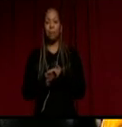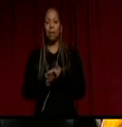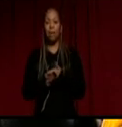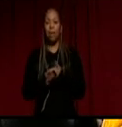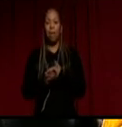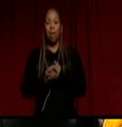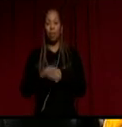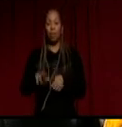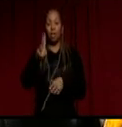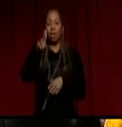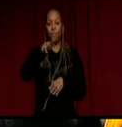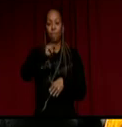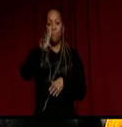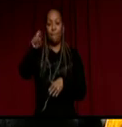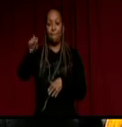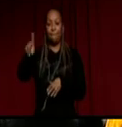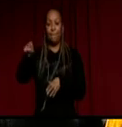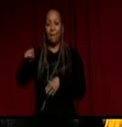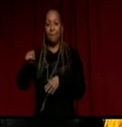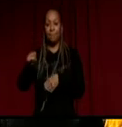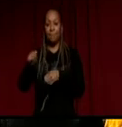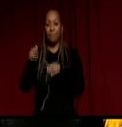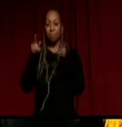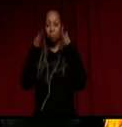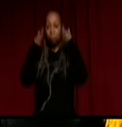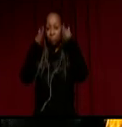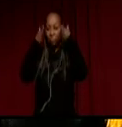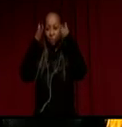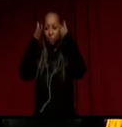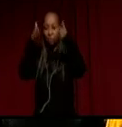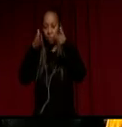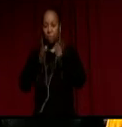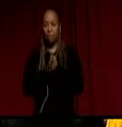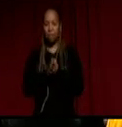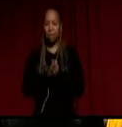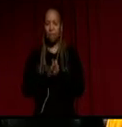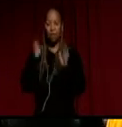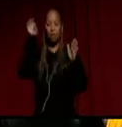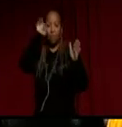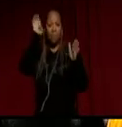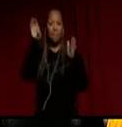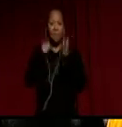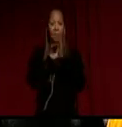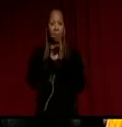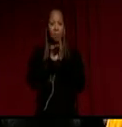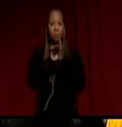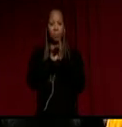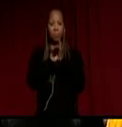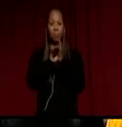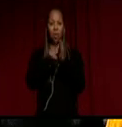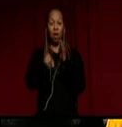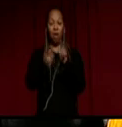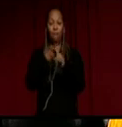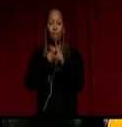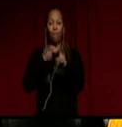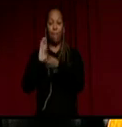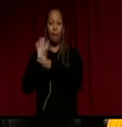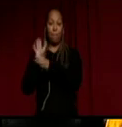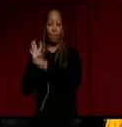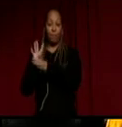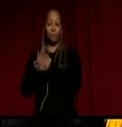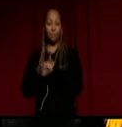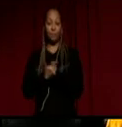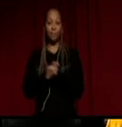the maps in a still frame. So if I took a picture, you know, one picture out of a movie,